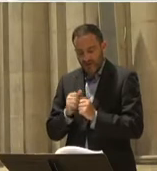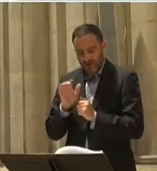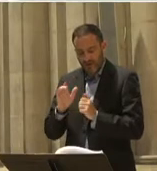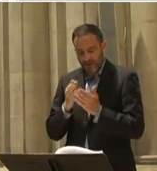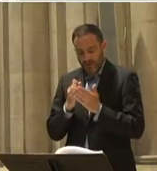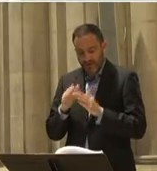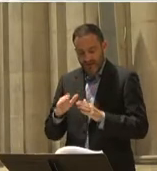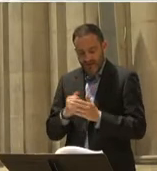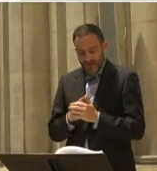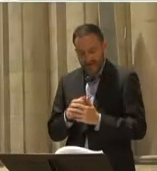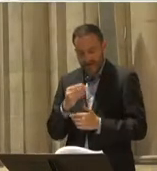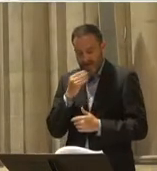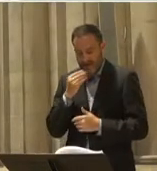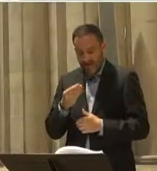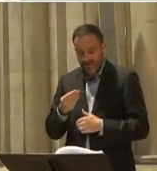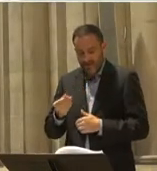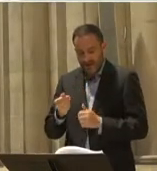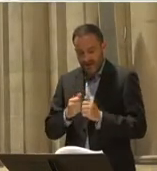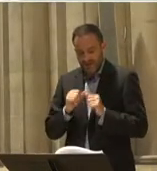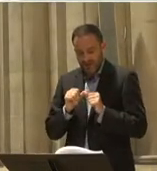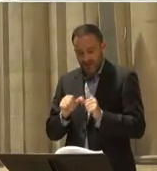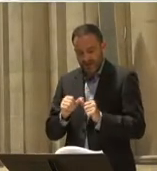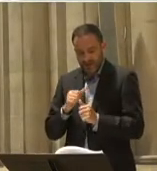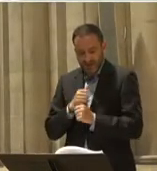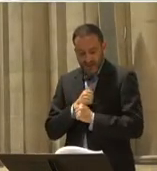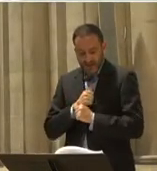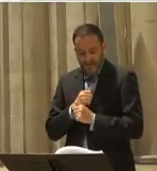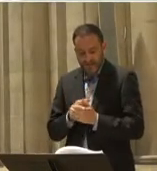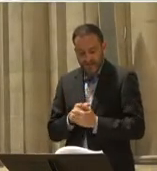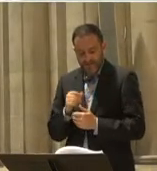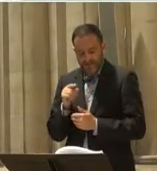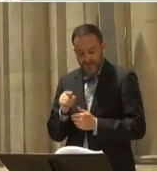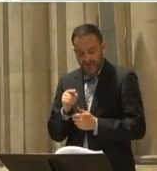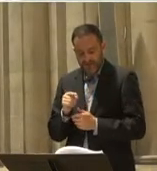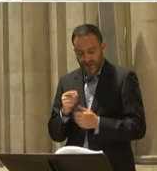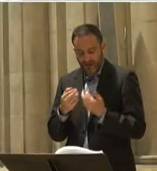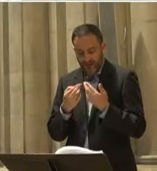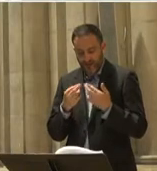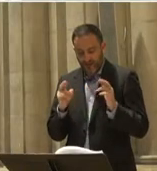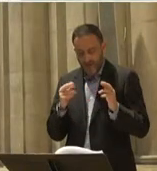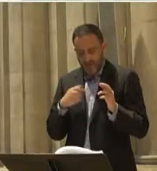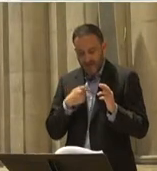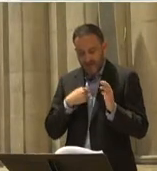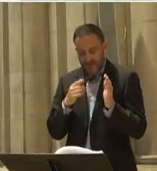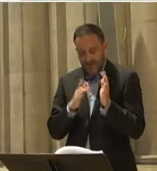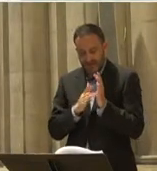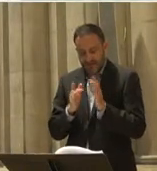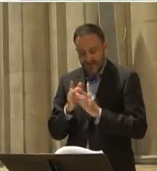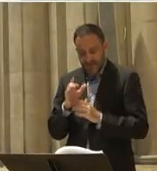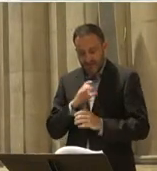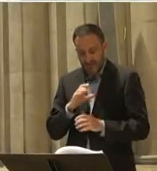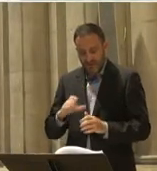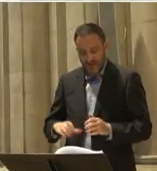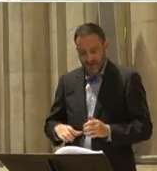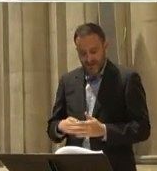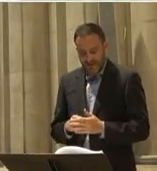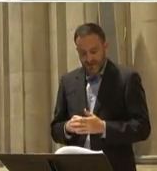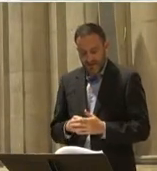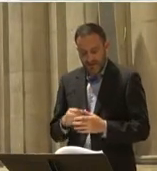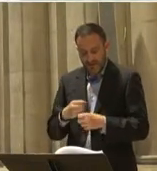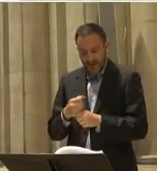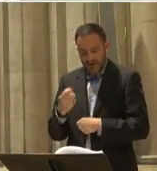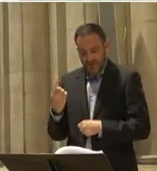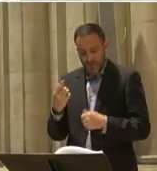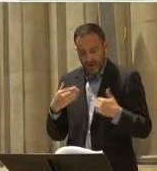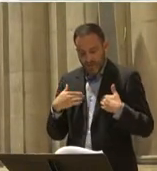with your blessing and fed us with your constant love. You have redeemed us in Jesus Christ and knit us into